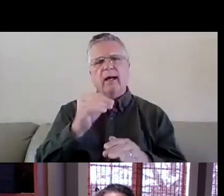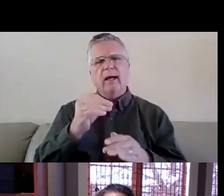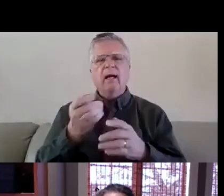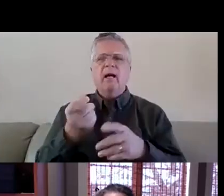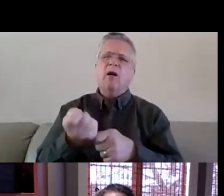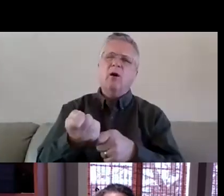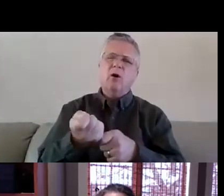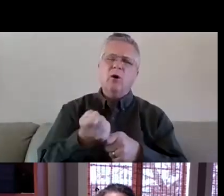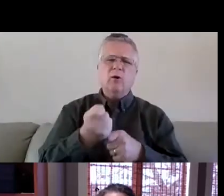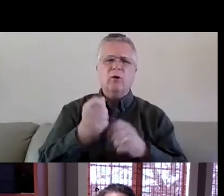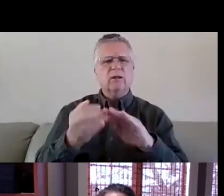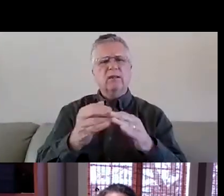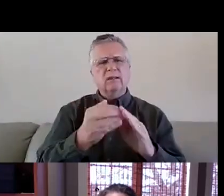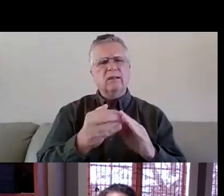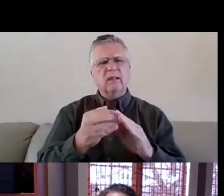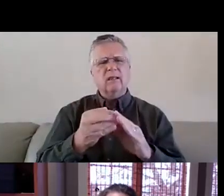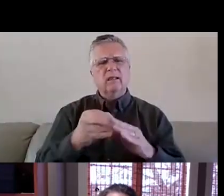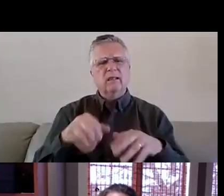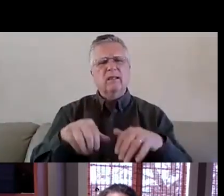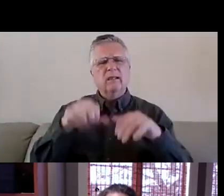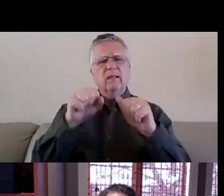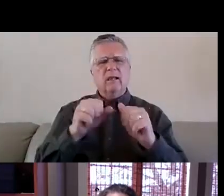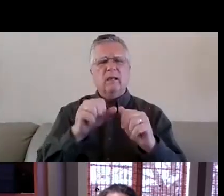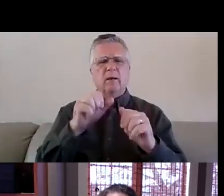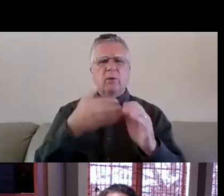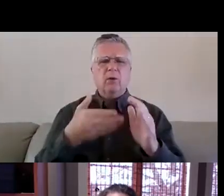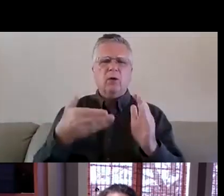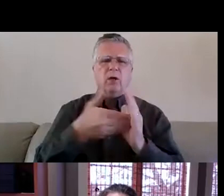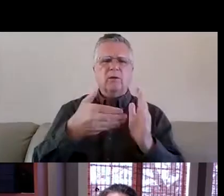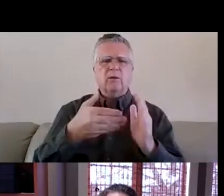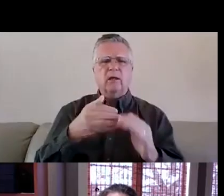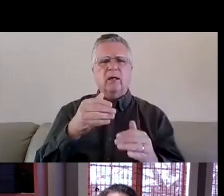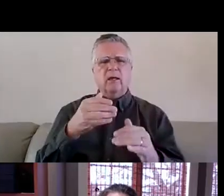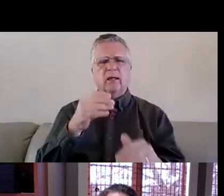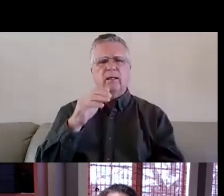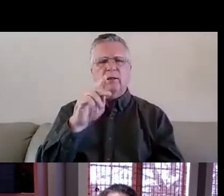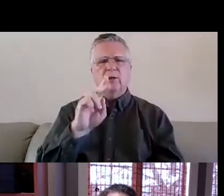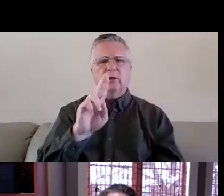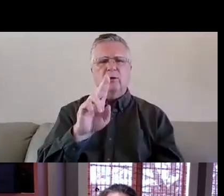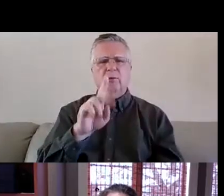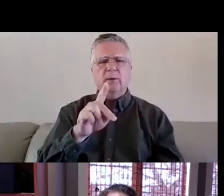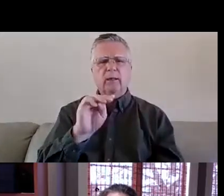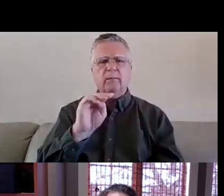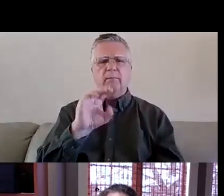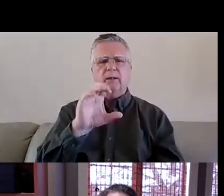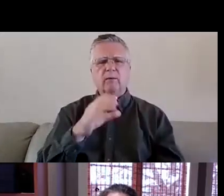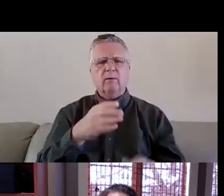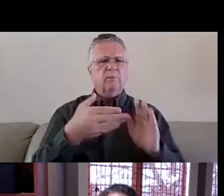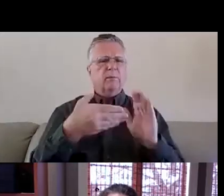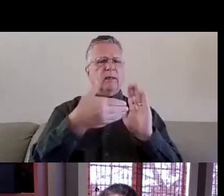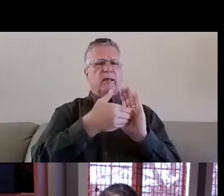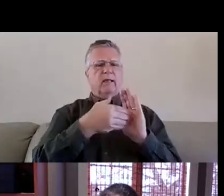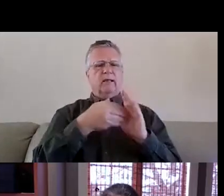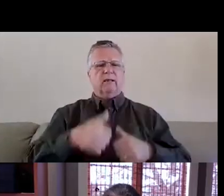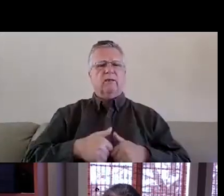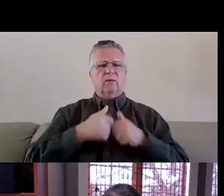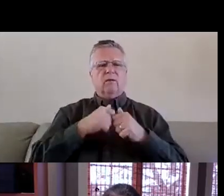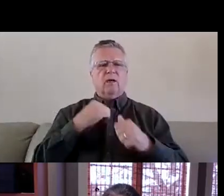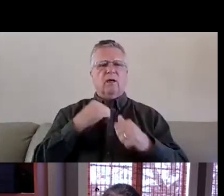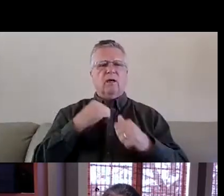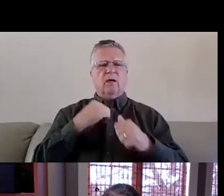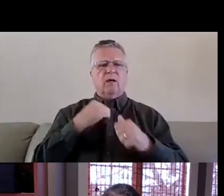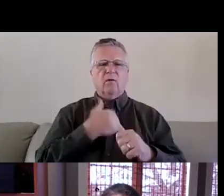up a lawsuit against UPMC, which has stood in the way, ironically, of the survival of our